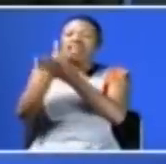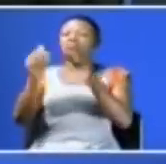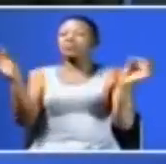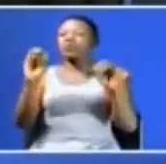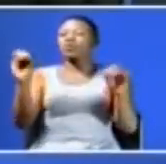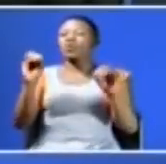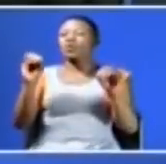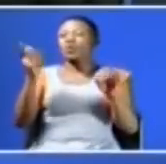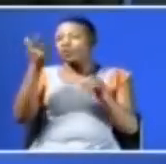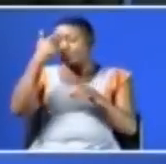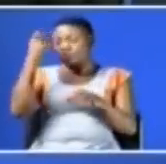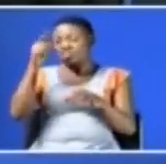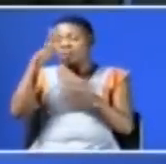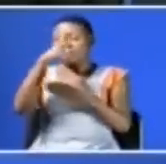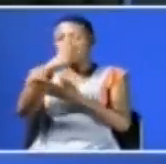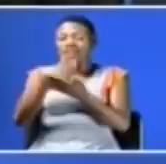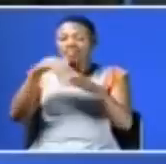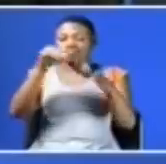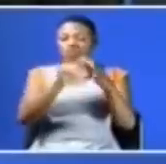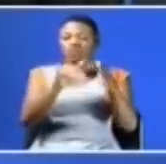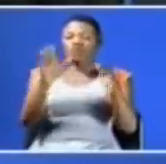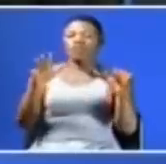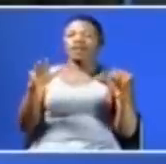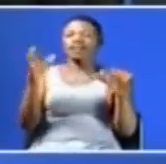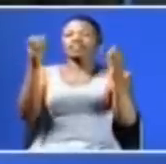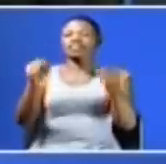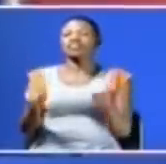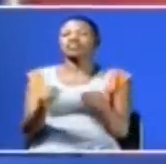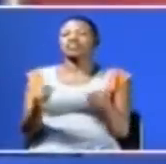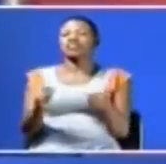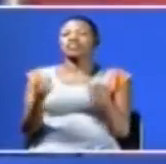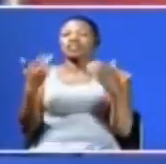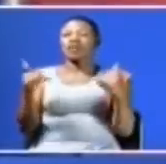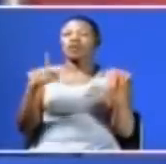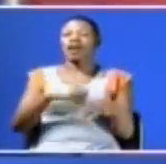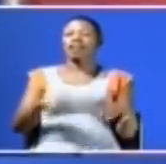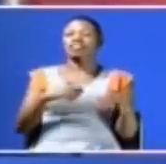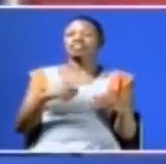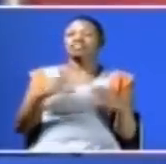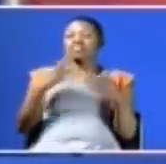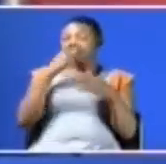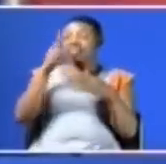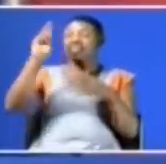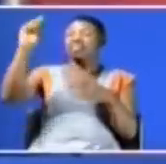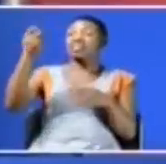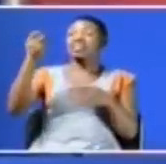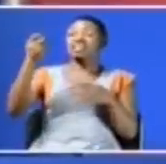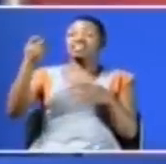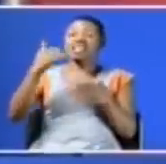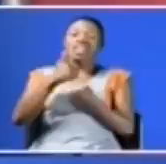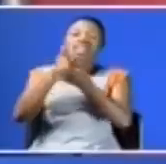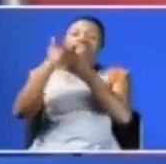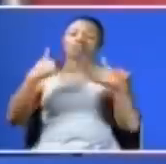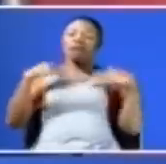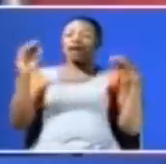the system. He's just being viewed now by many Kenyans as being part of the system. And so we have a situation where Kenyans are more or less feeling helpless. You